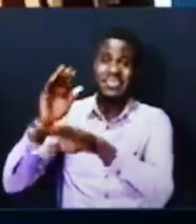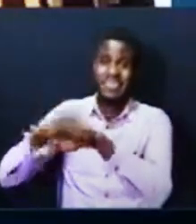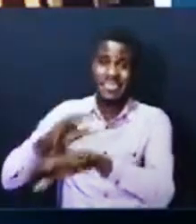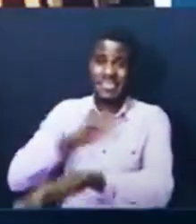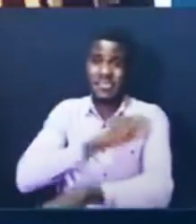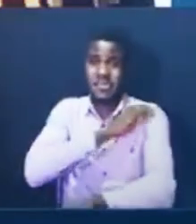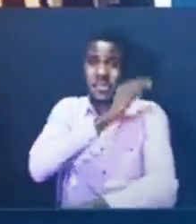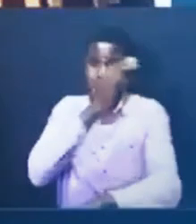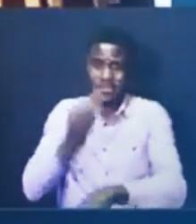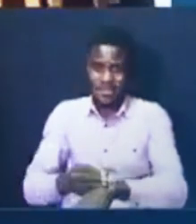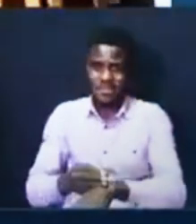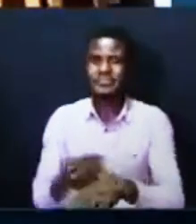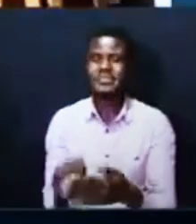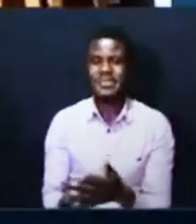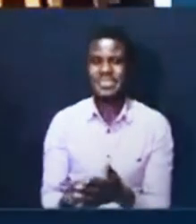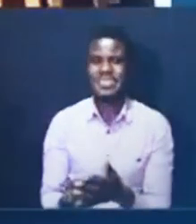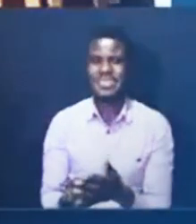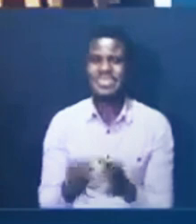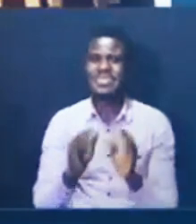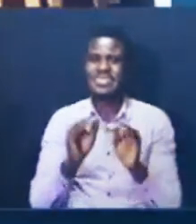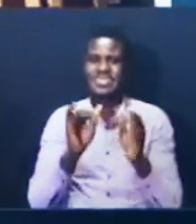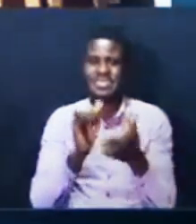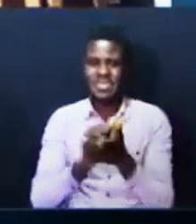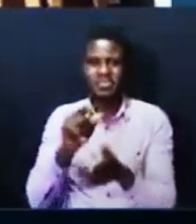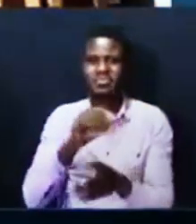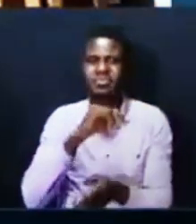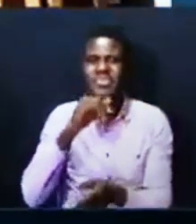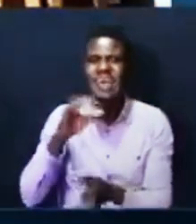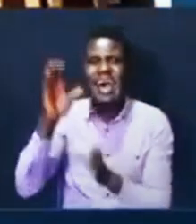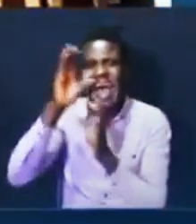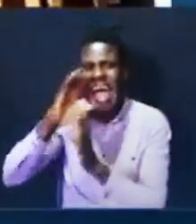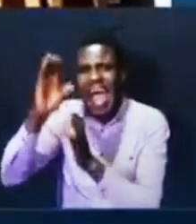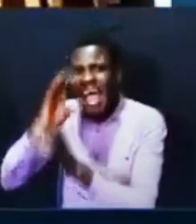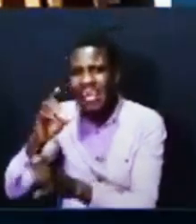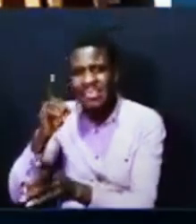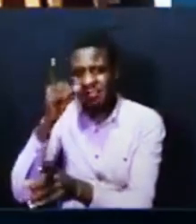other person, but don't cease to give it.